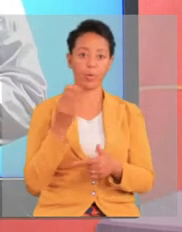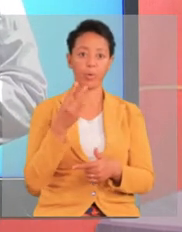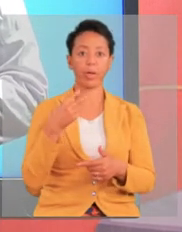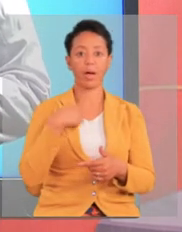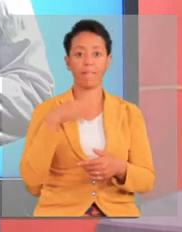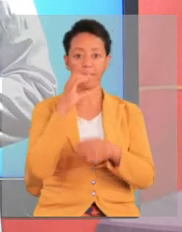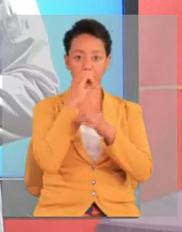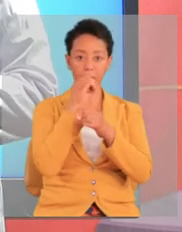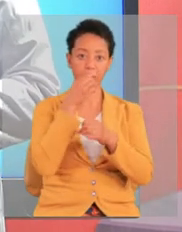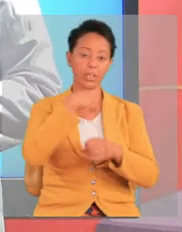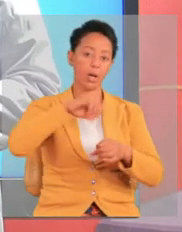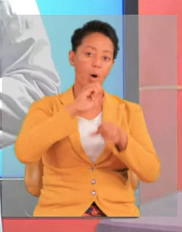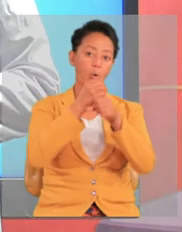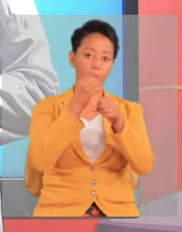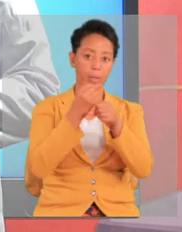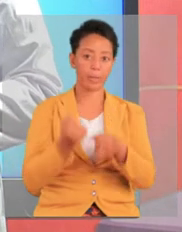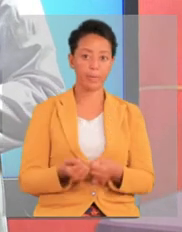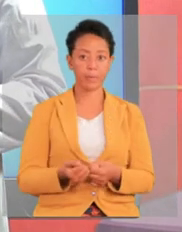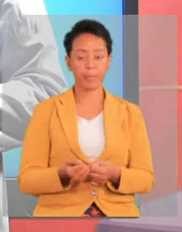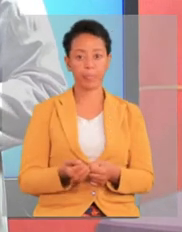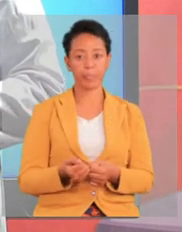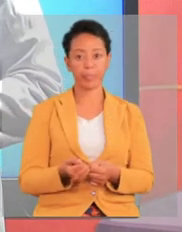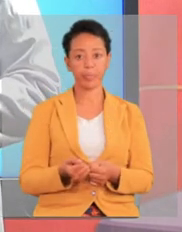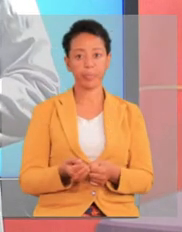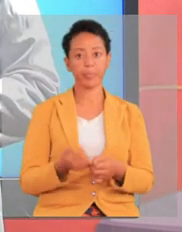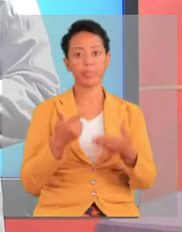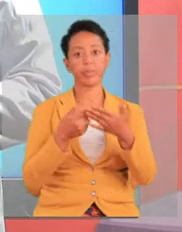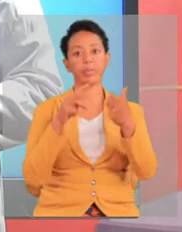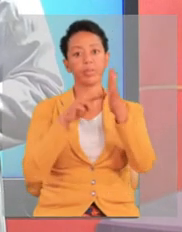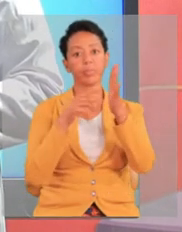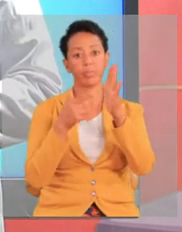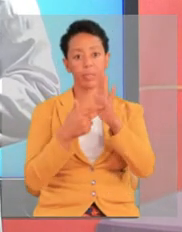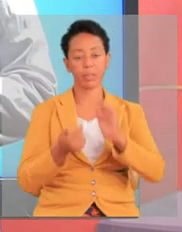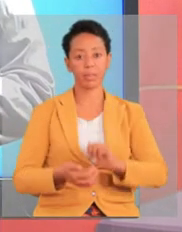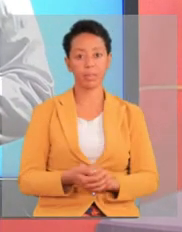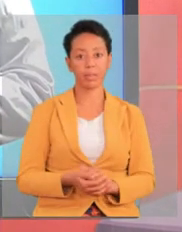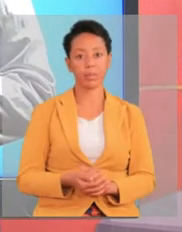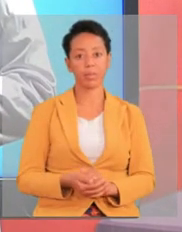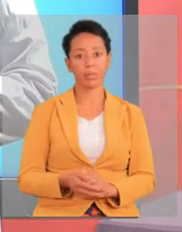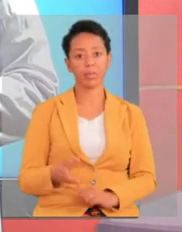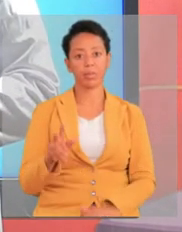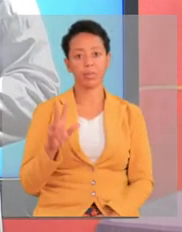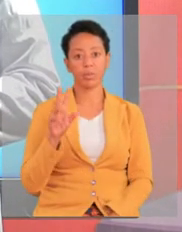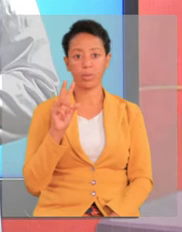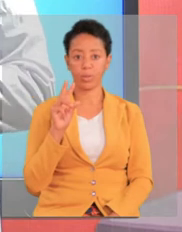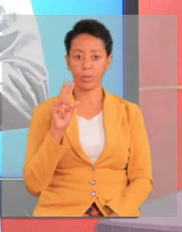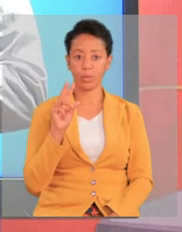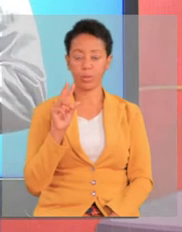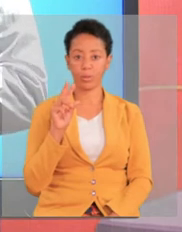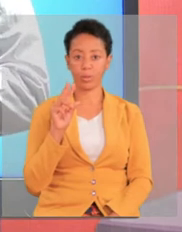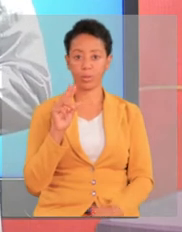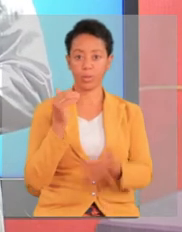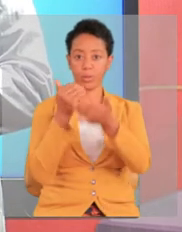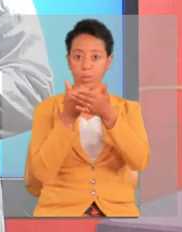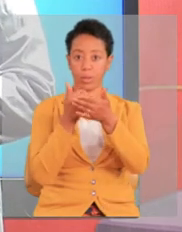work. We have finished our work. This means that now you are taking